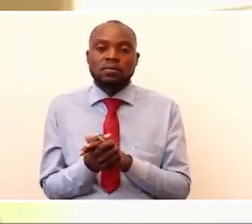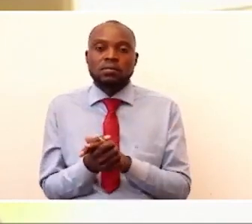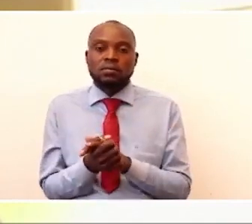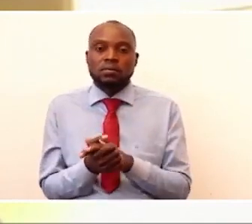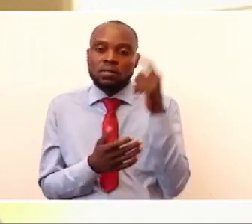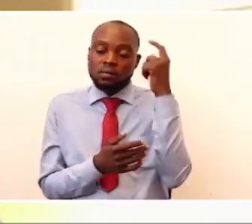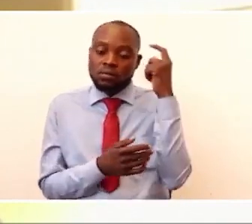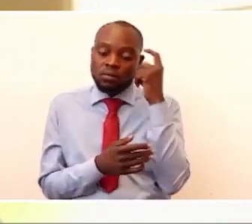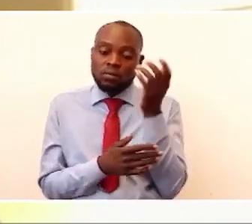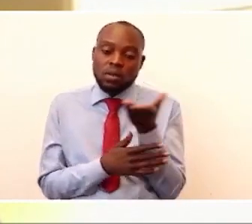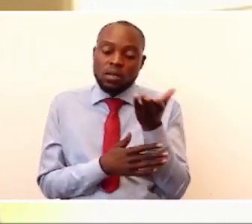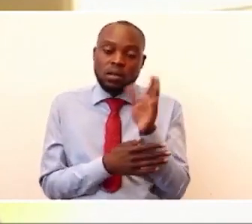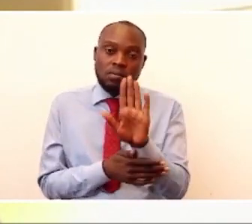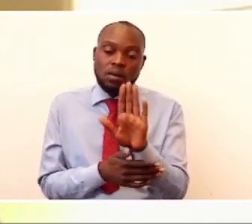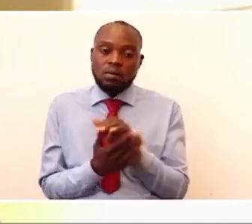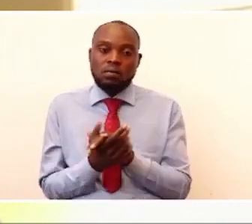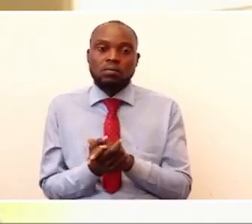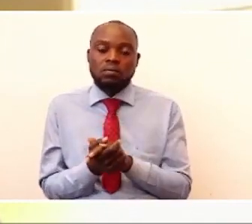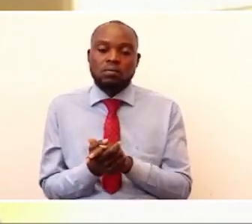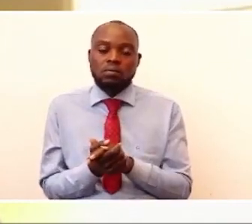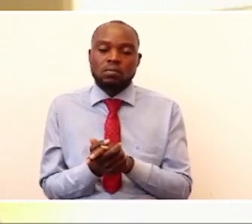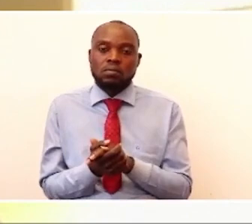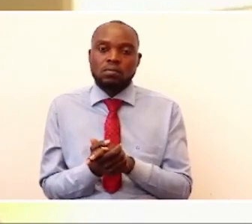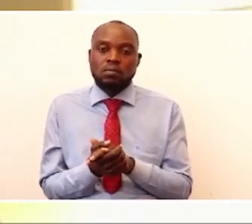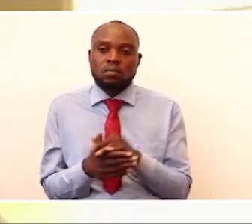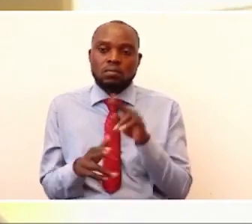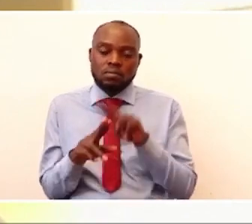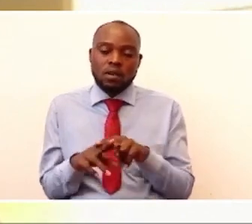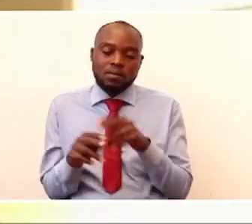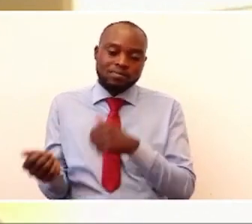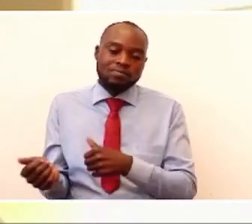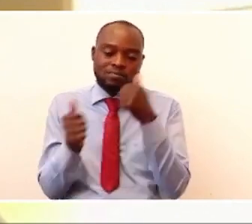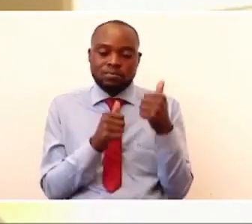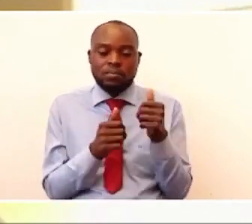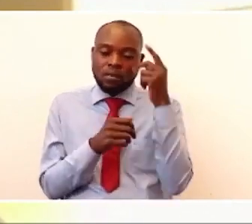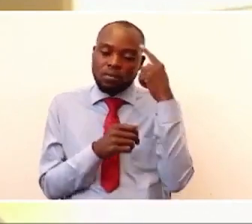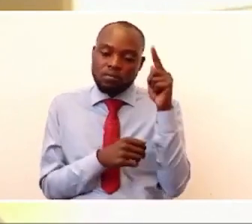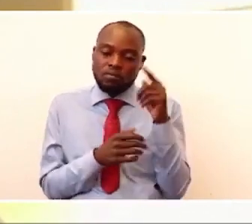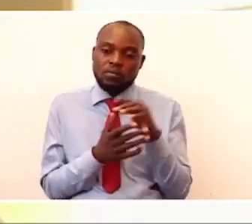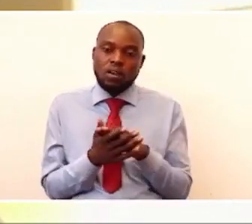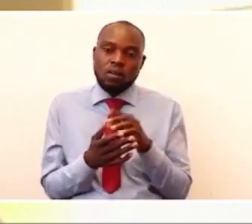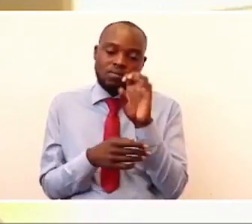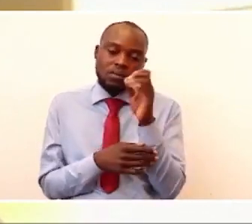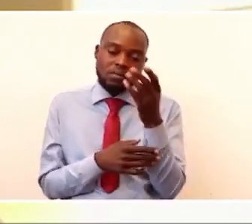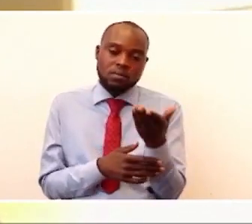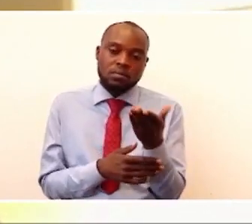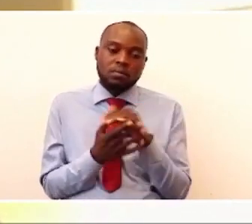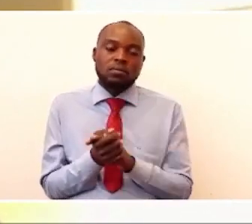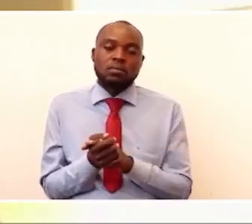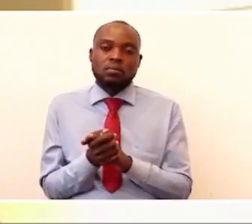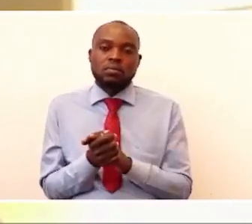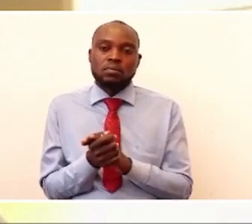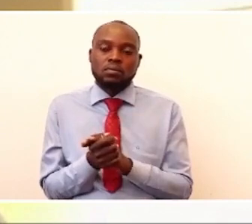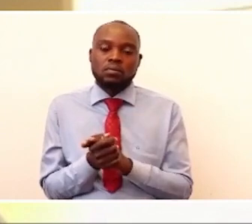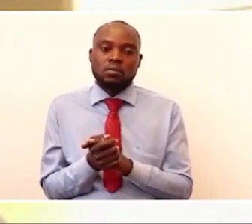some of them, as recently we've seen with Terra Luna, they don't have complete backing and therefore are subject to a lot of volatility as